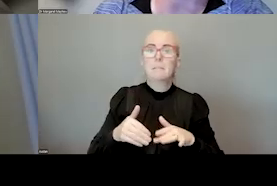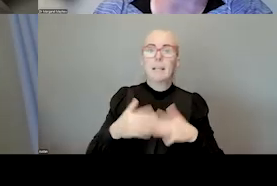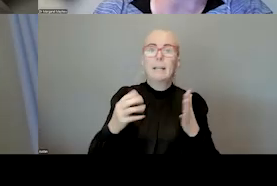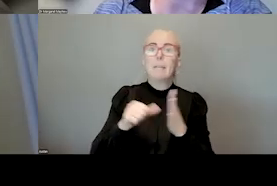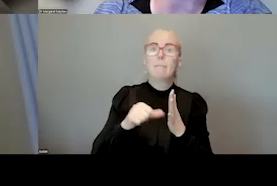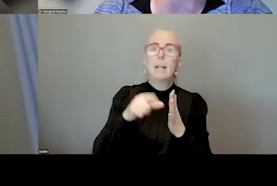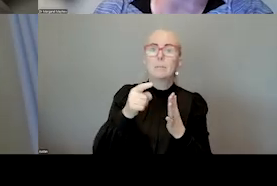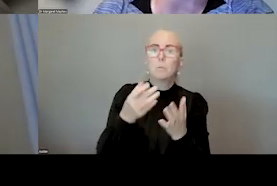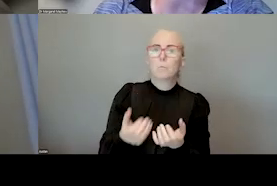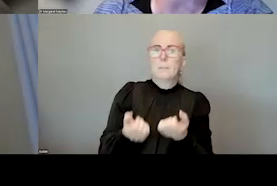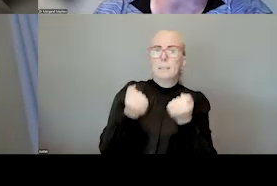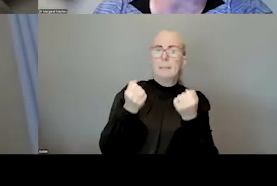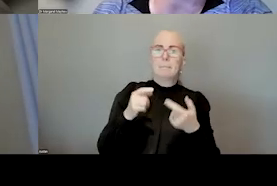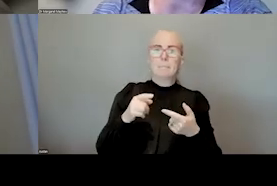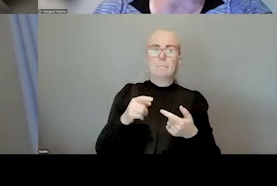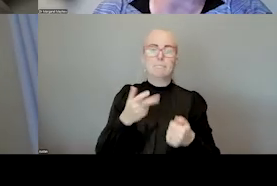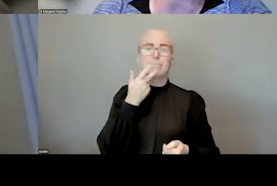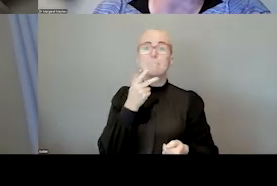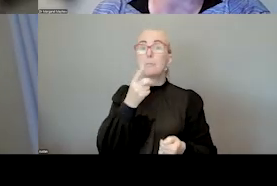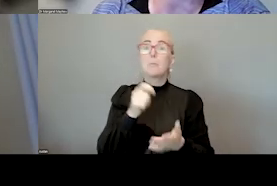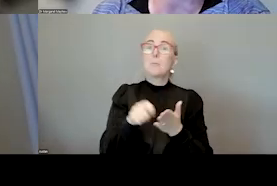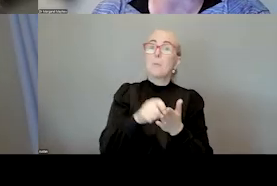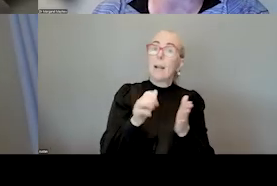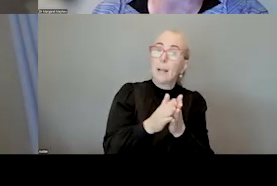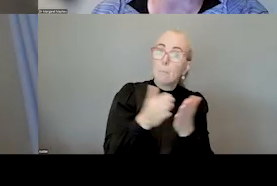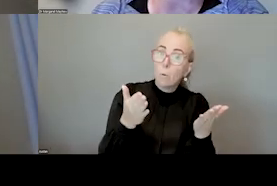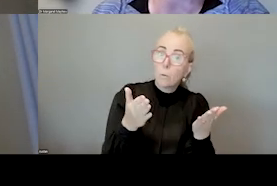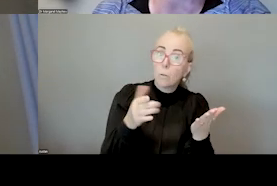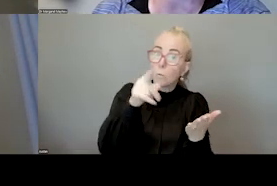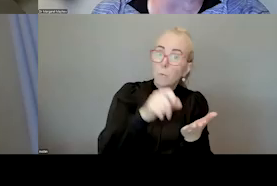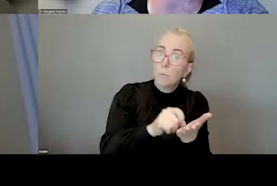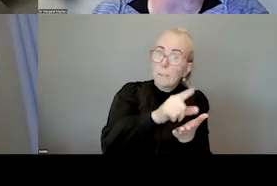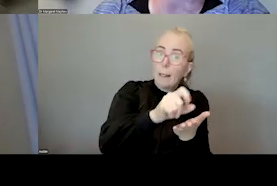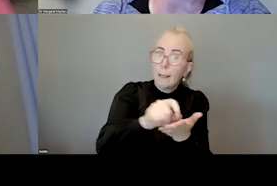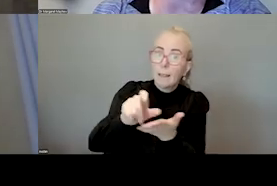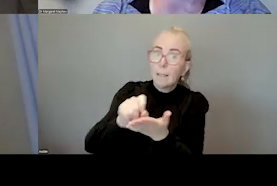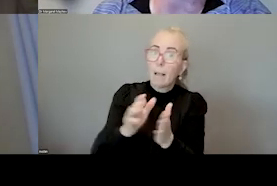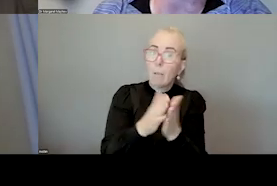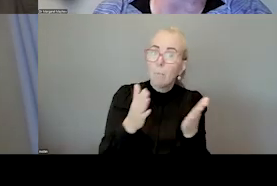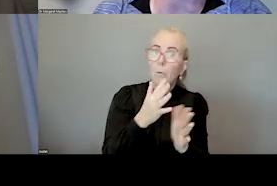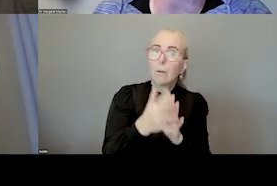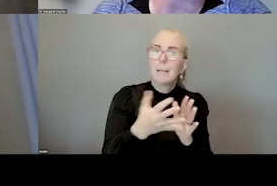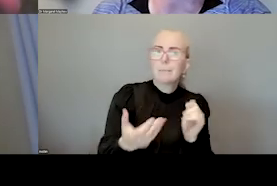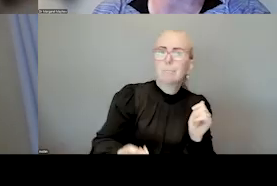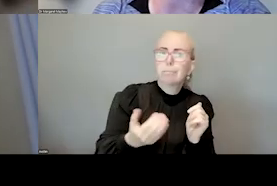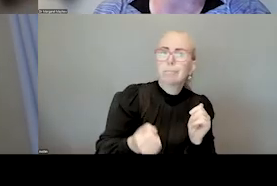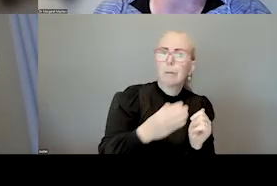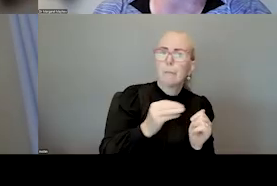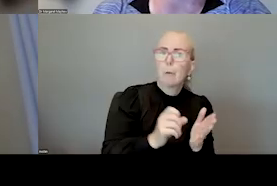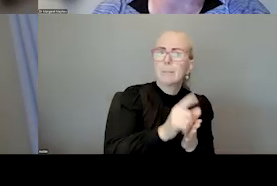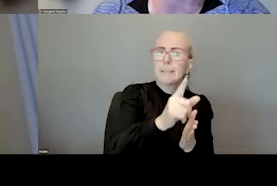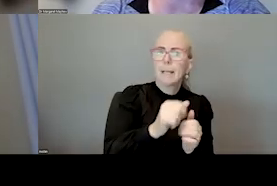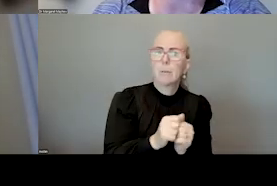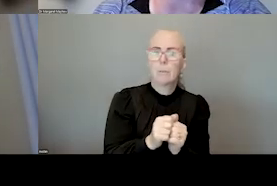project. So Mhm. let's say you're writing a book, book sales could be included, or Mhm. if you're doing a show, ticket sales. Mhm. In